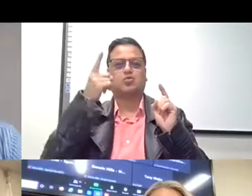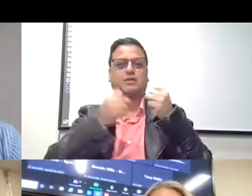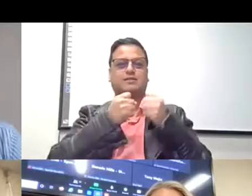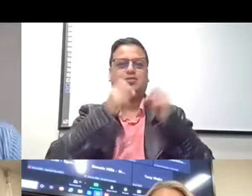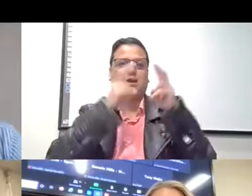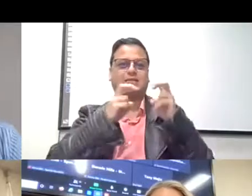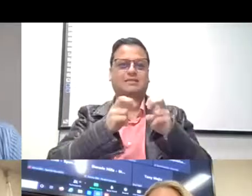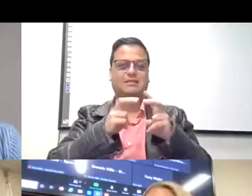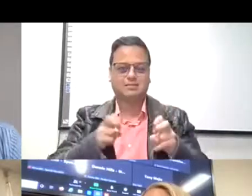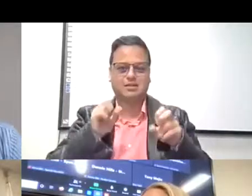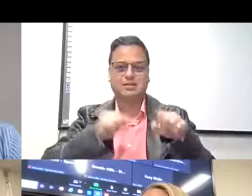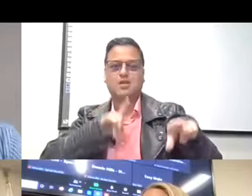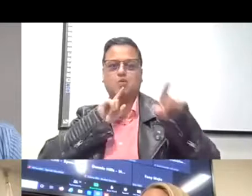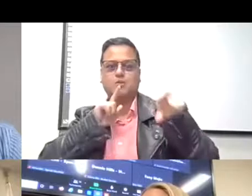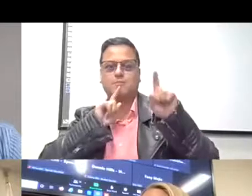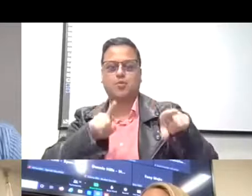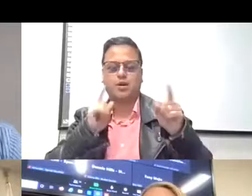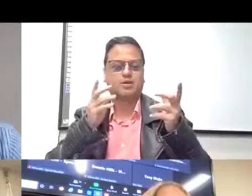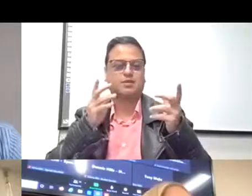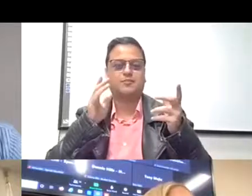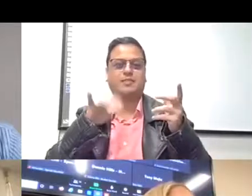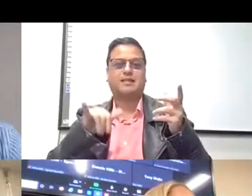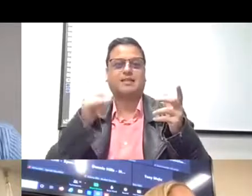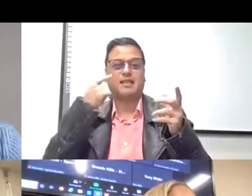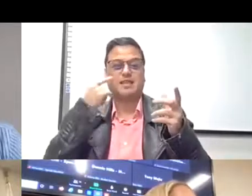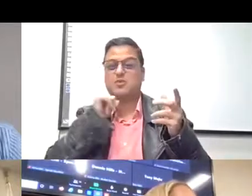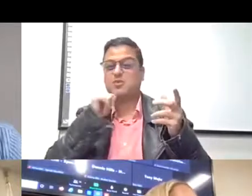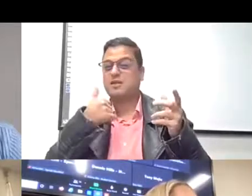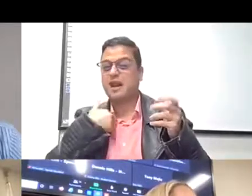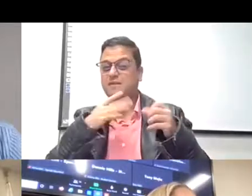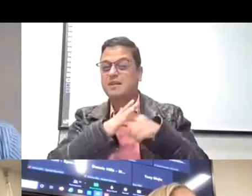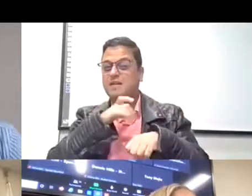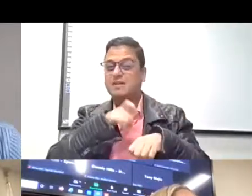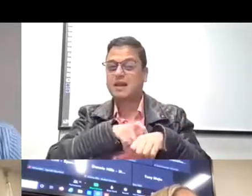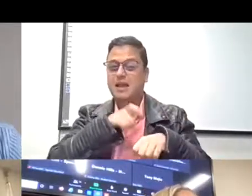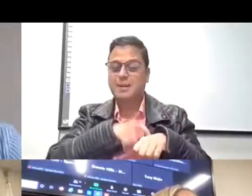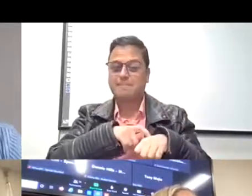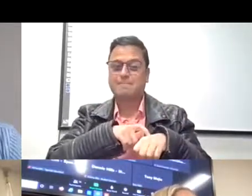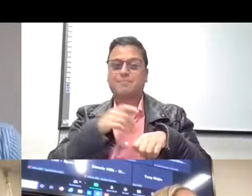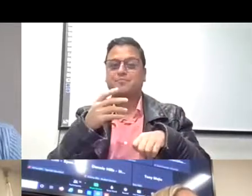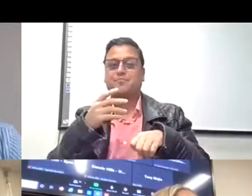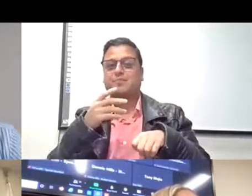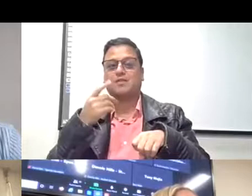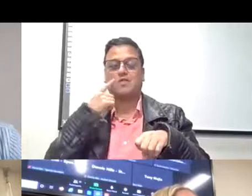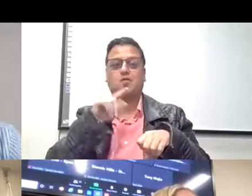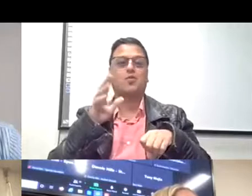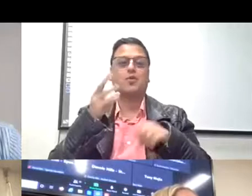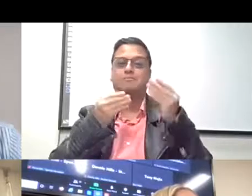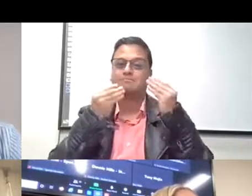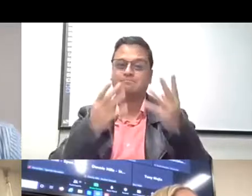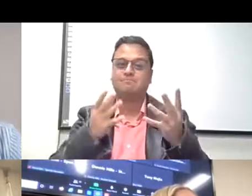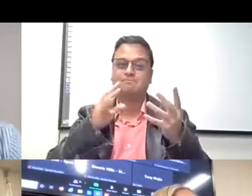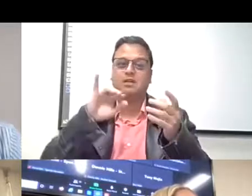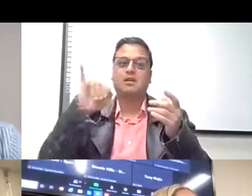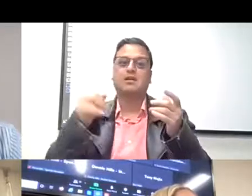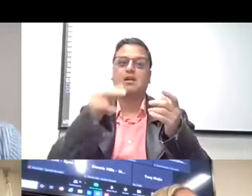we would be able to report on. Is the thinking that we wouldn't have enough time to get that data to us in June because